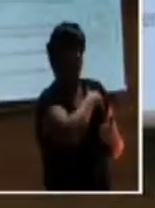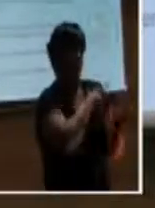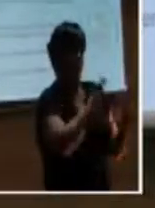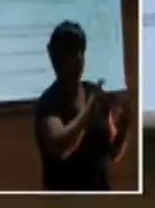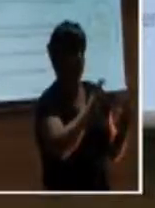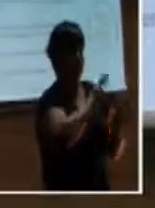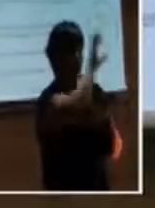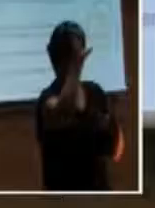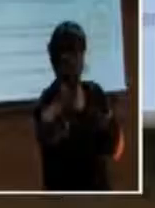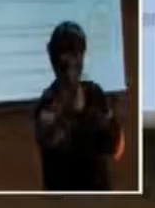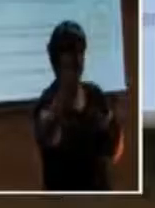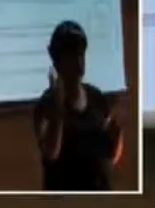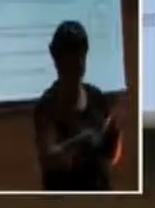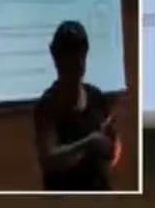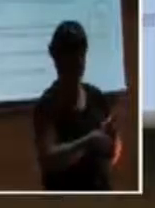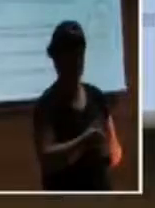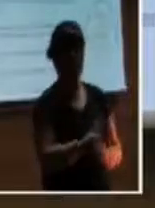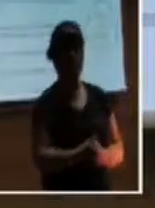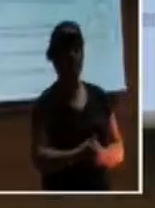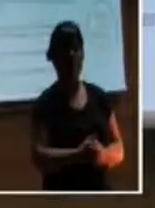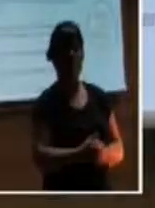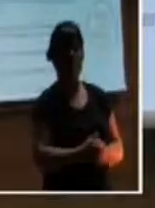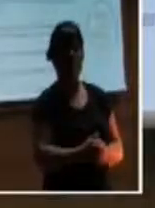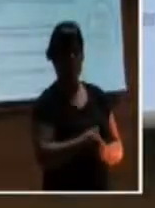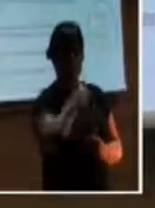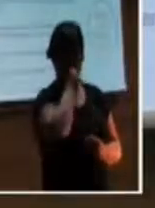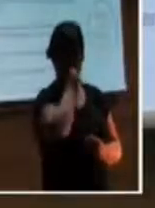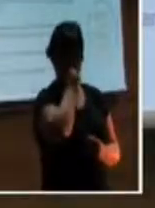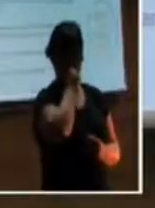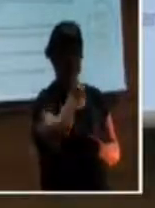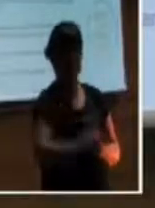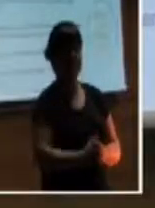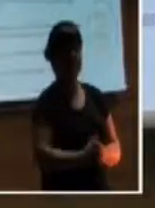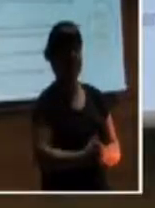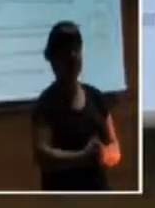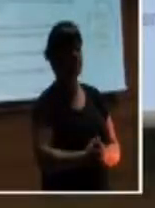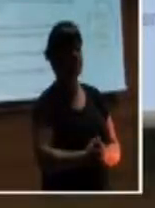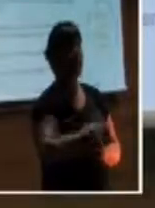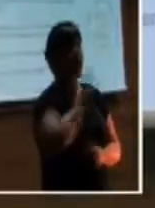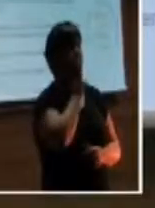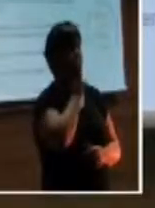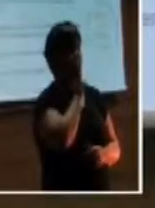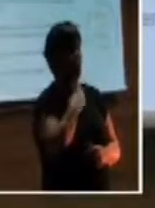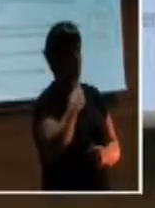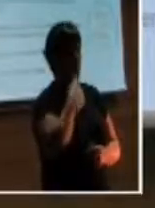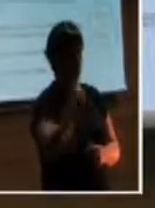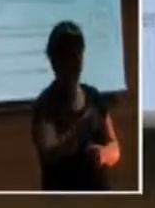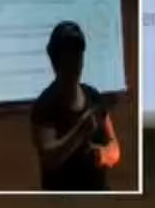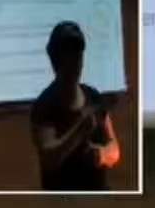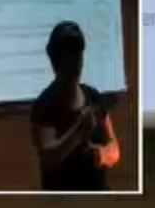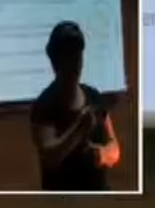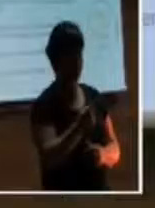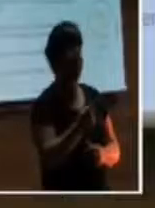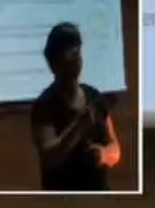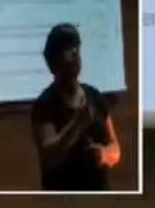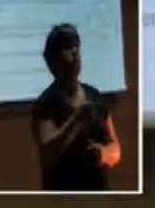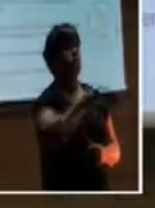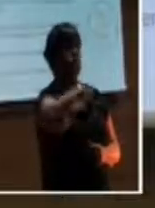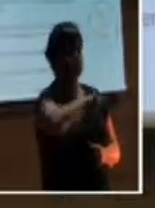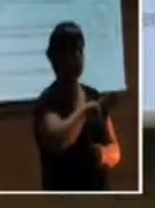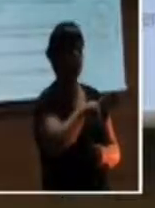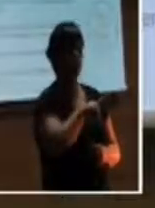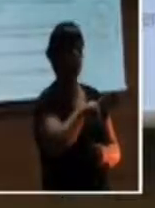I said we have to pass on the knowledge and skills. Obviously, we have to prepare the professionals,